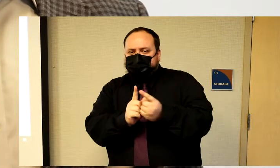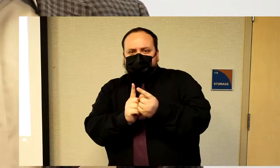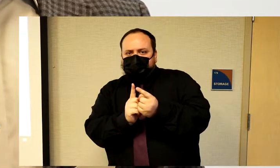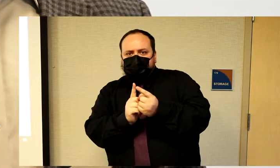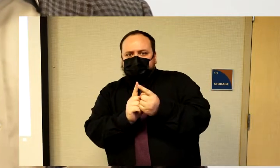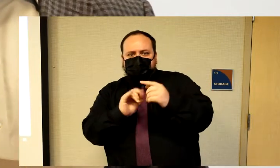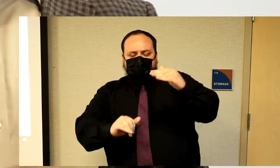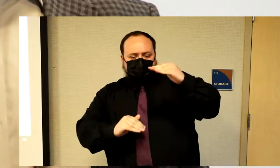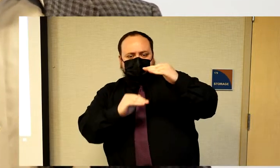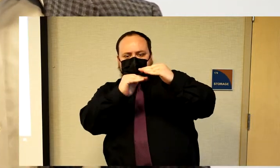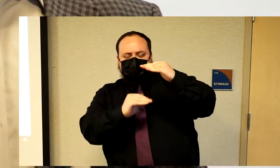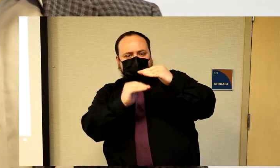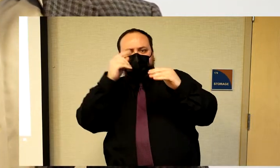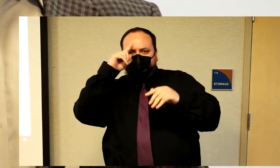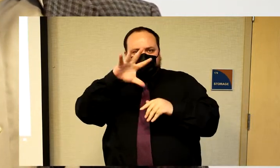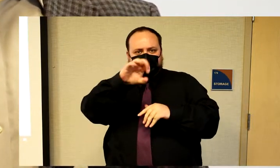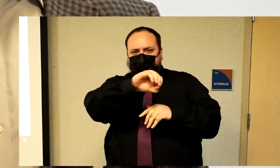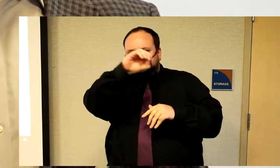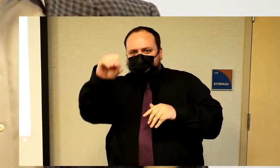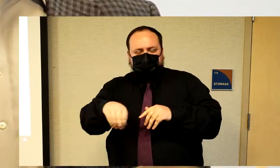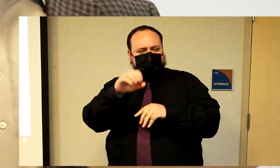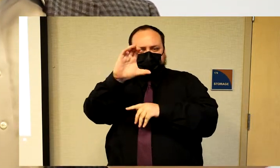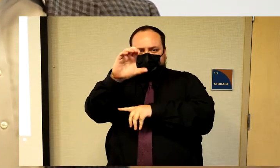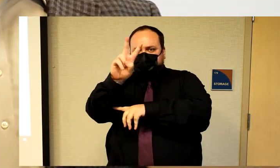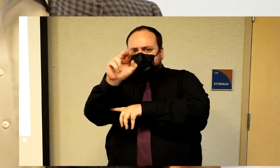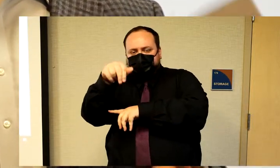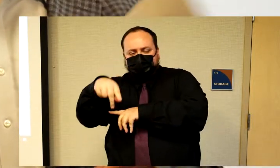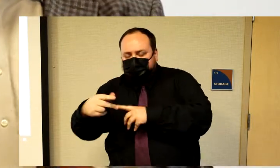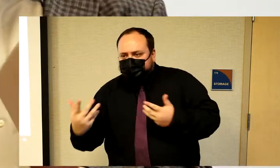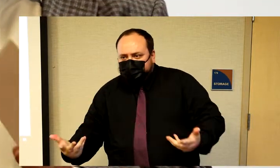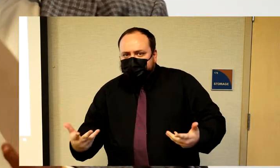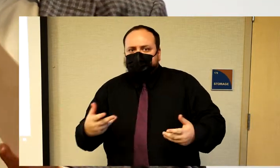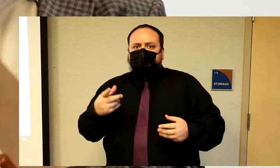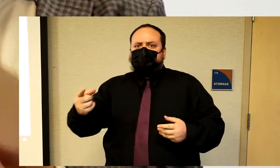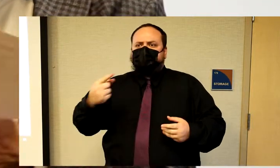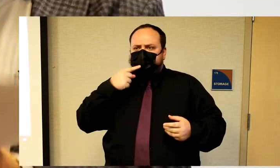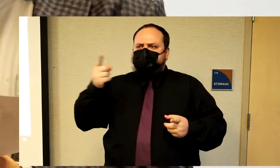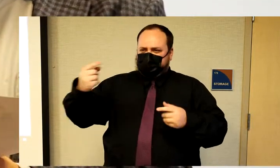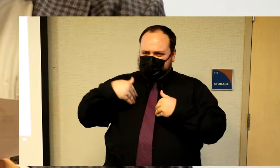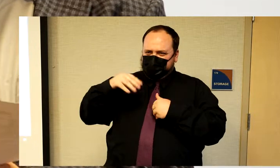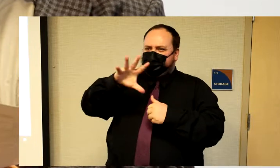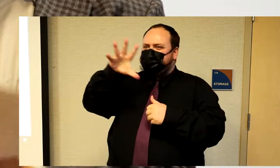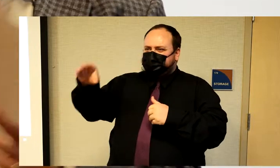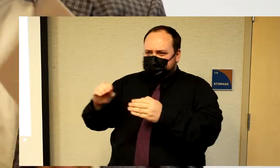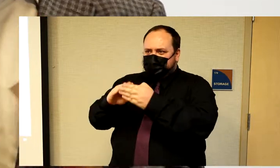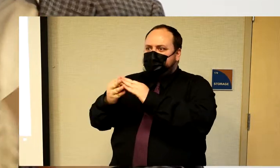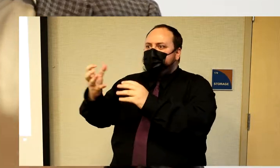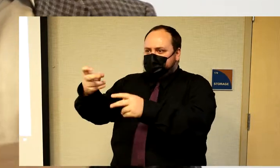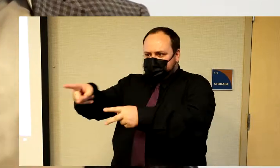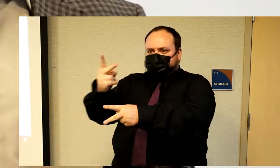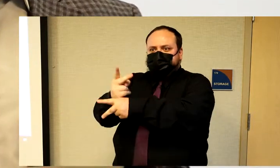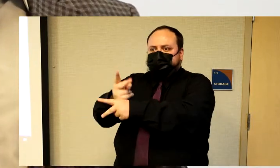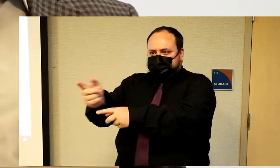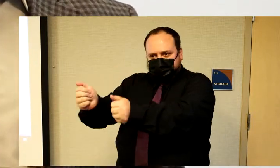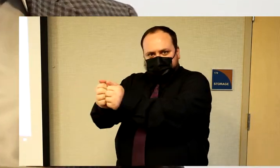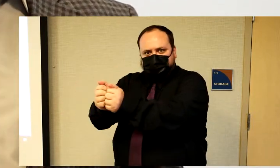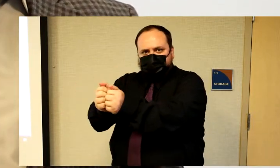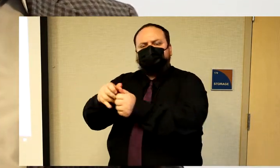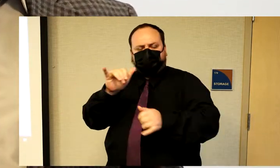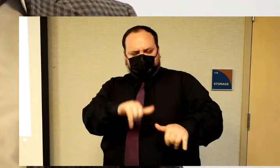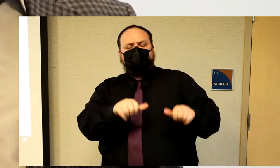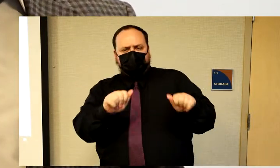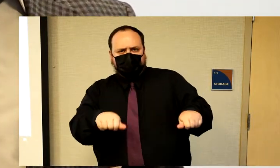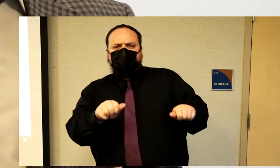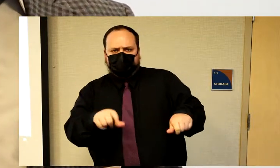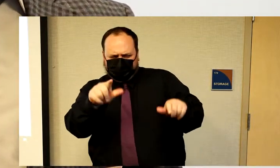for 50% of a CVAP district, where you might say, well, there's an Asian community there, and we want to keep that together. That's also a possibility to be able